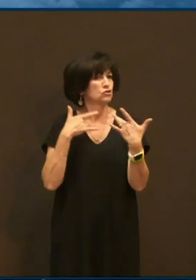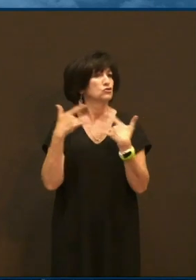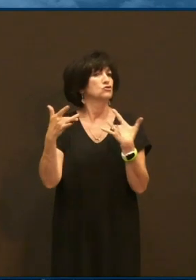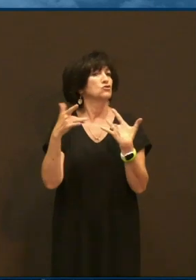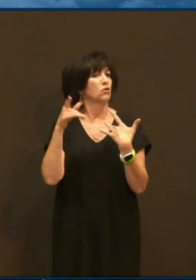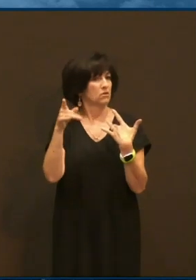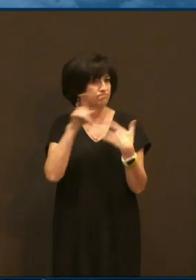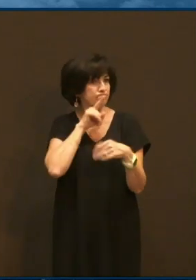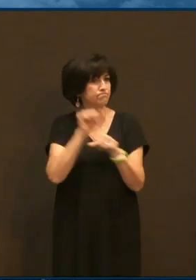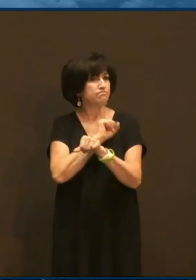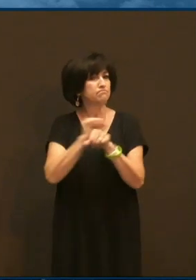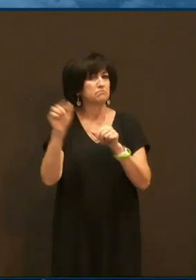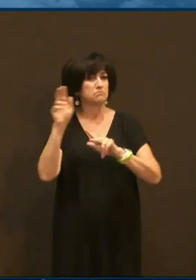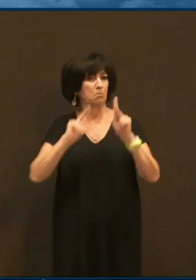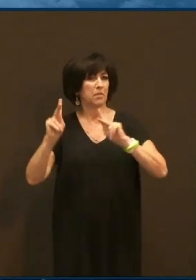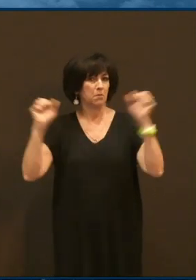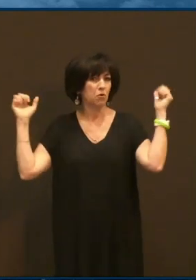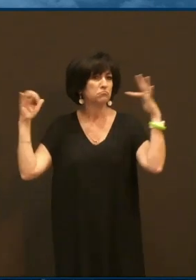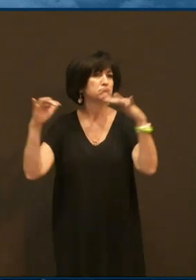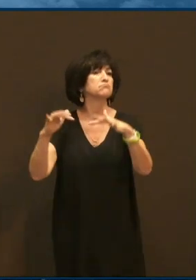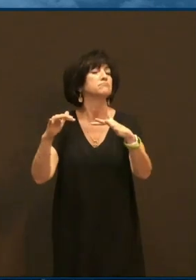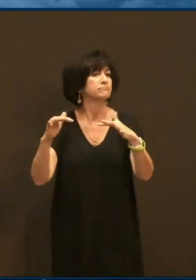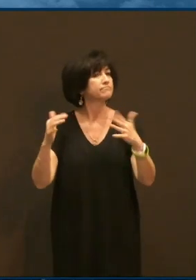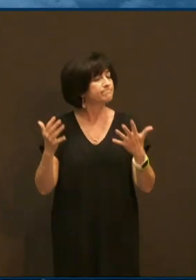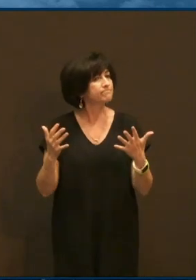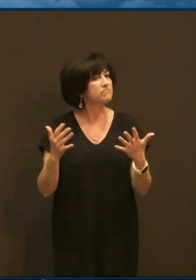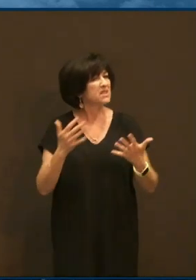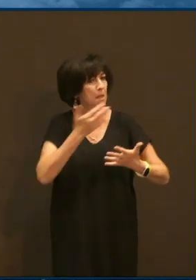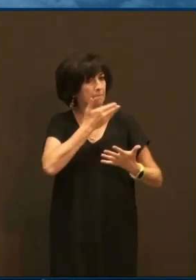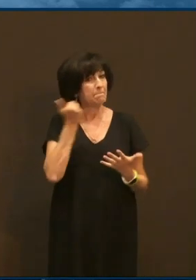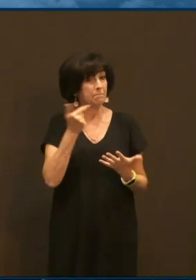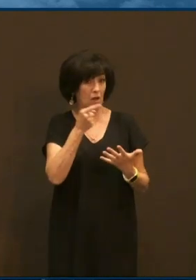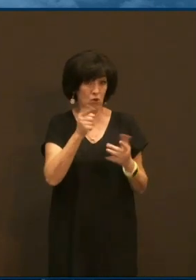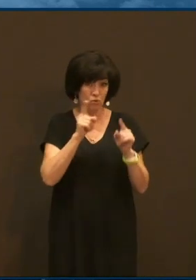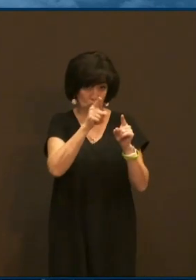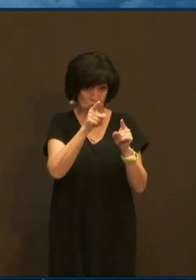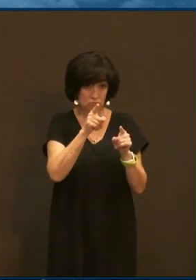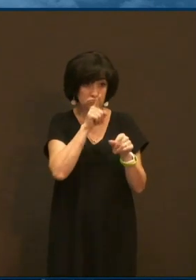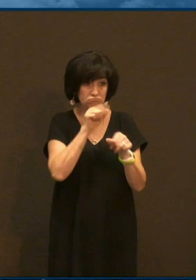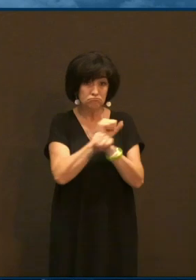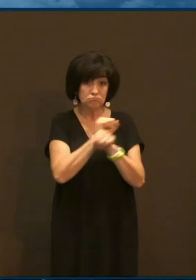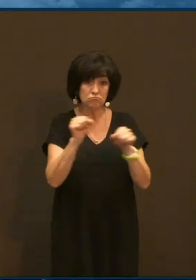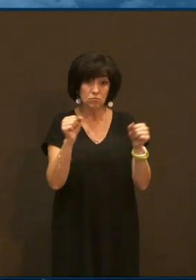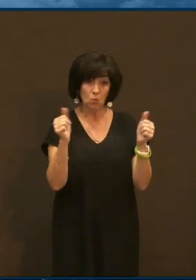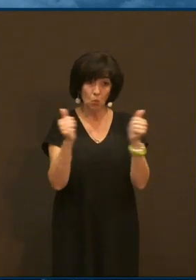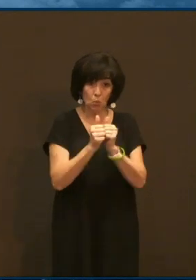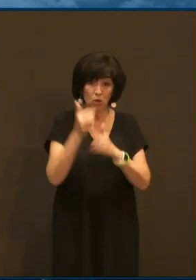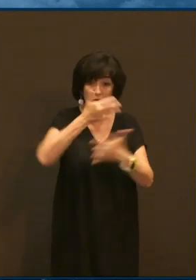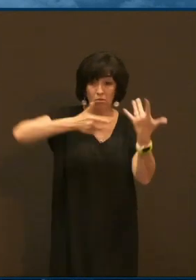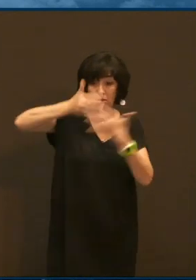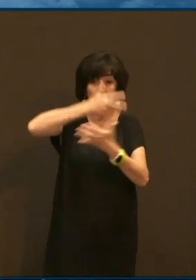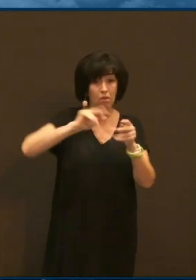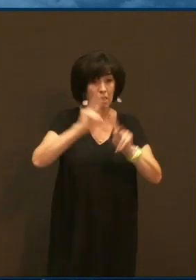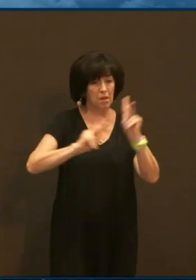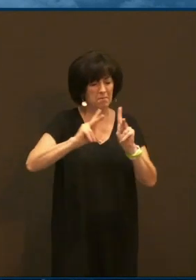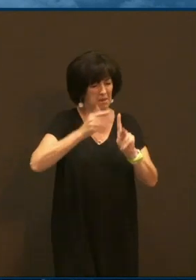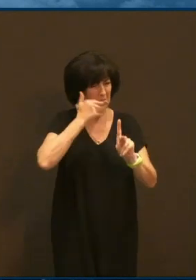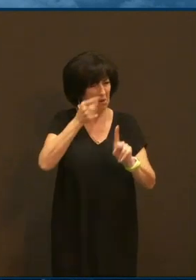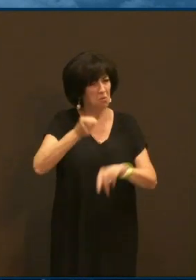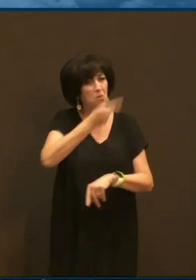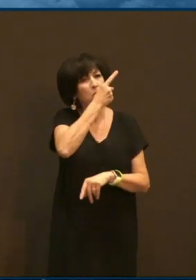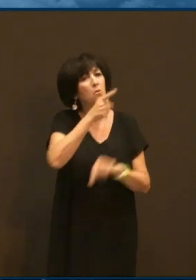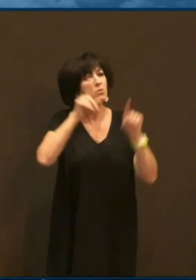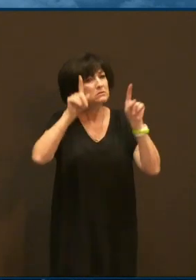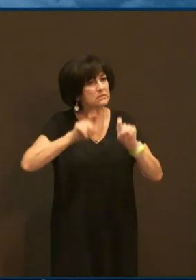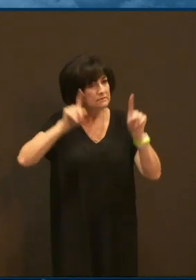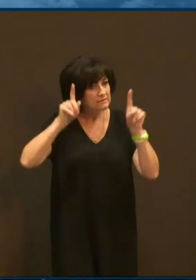the spread of the virus now is testing both symptomatic and asymptomatic, people that don't have symptoms, to have a better